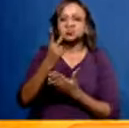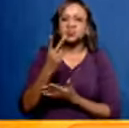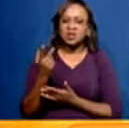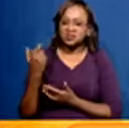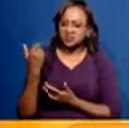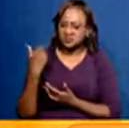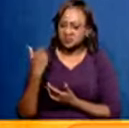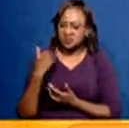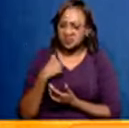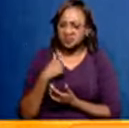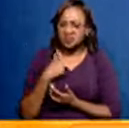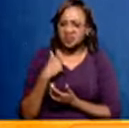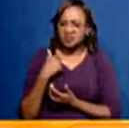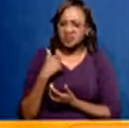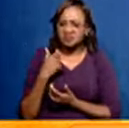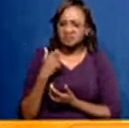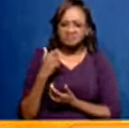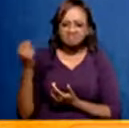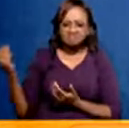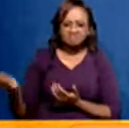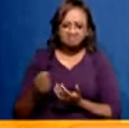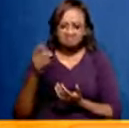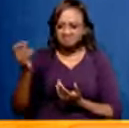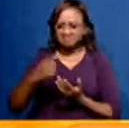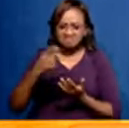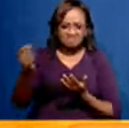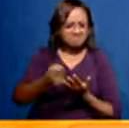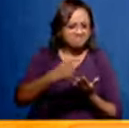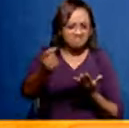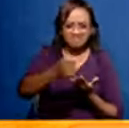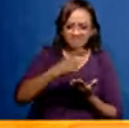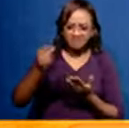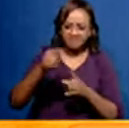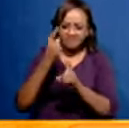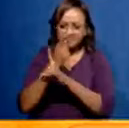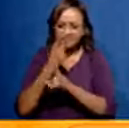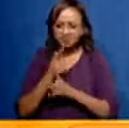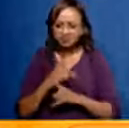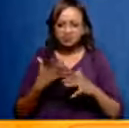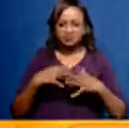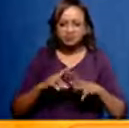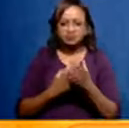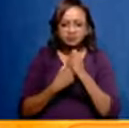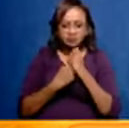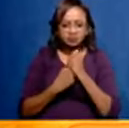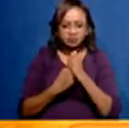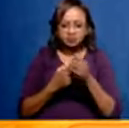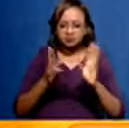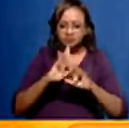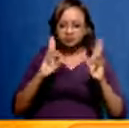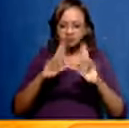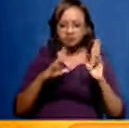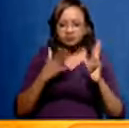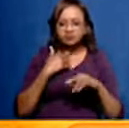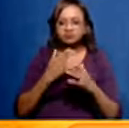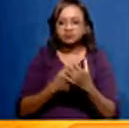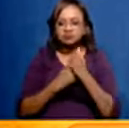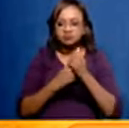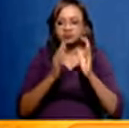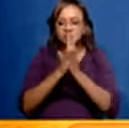have been overwhelmed with responses from partners across the globe who want to partner with the University of